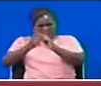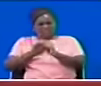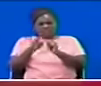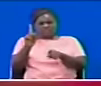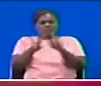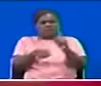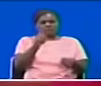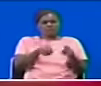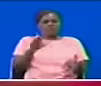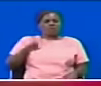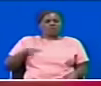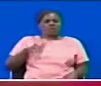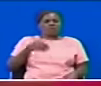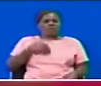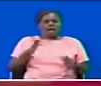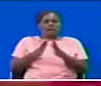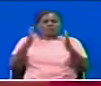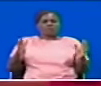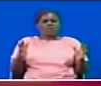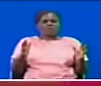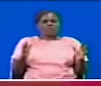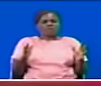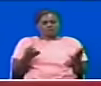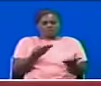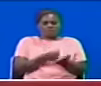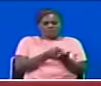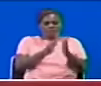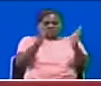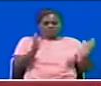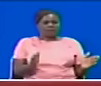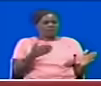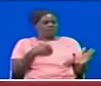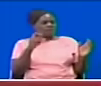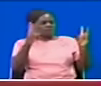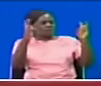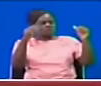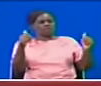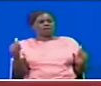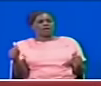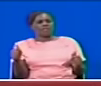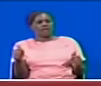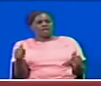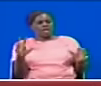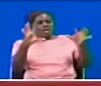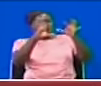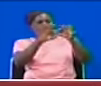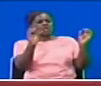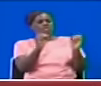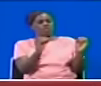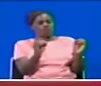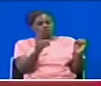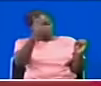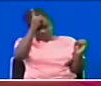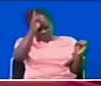So maybe now women have outgrown table banking, for example, and they need, they have other issues. But if you're not connected to the women's group, which is